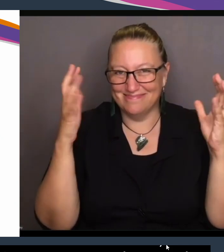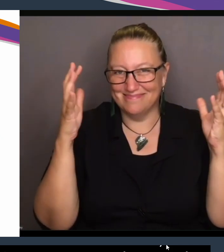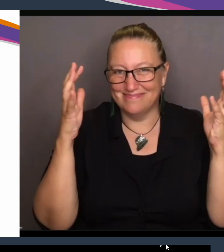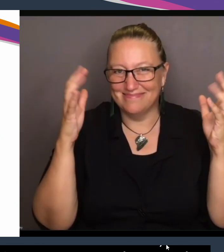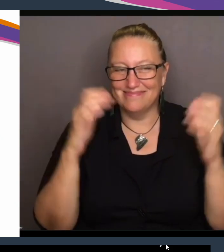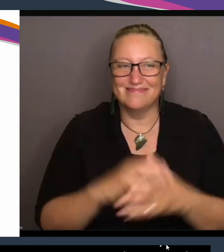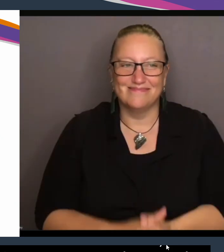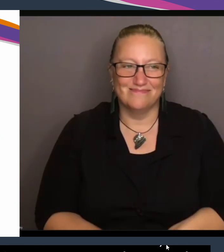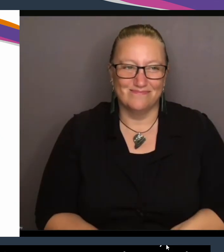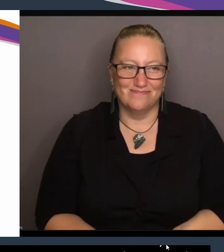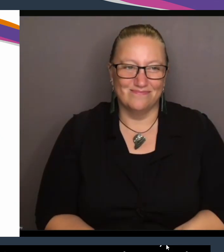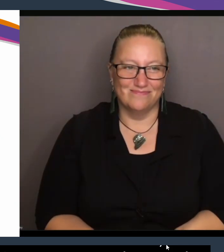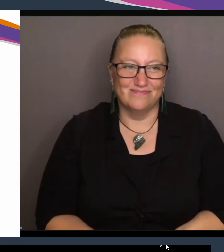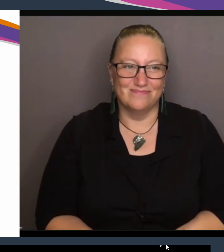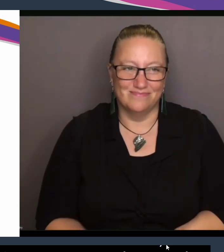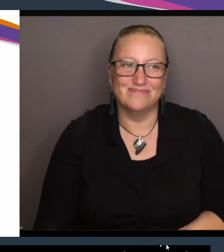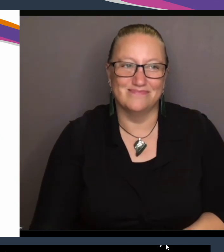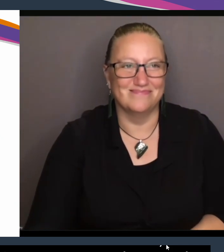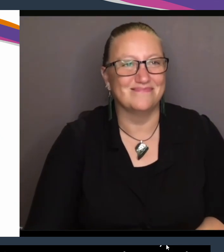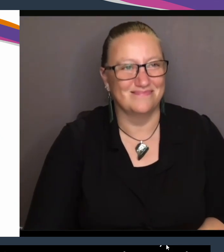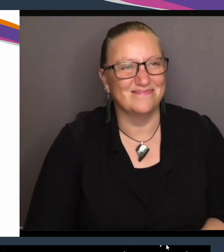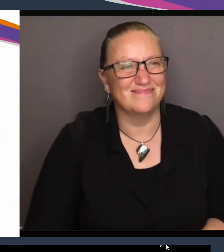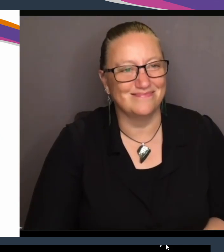and I